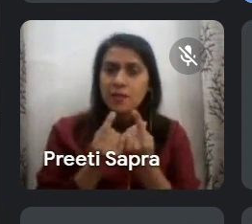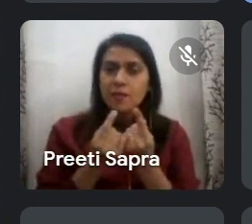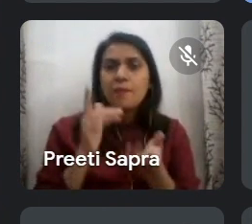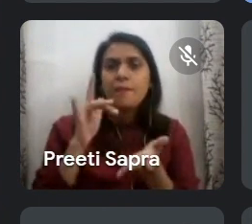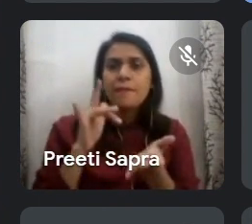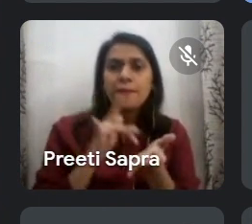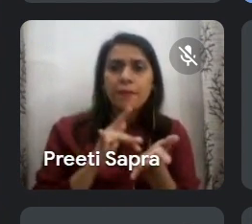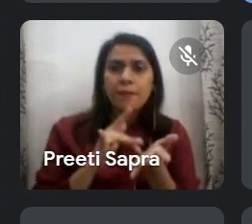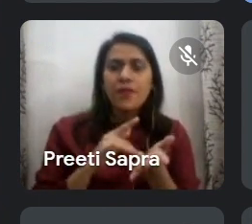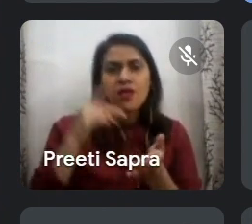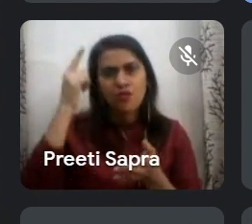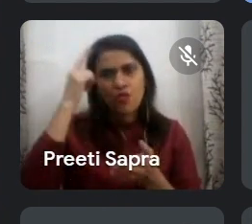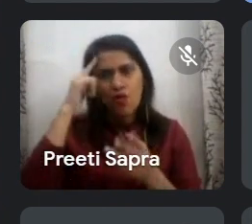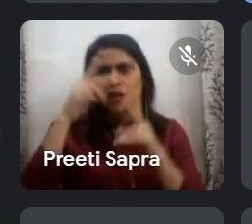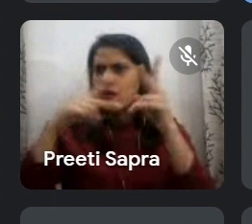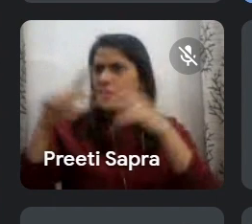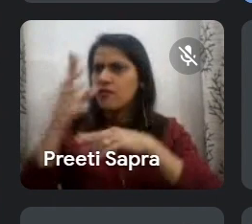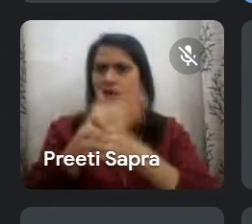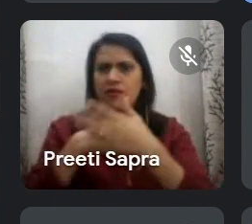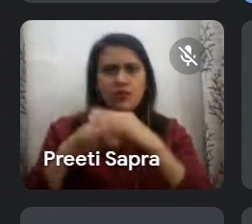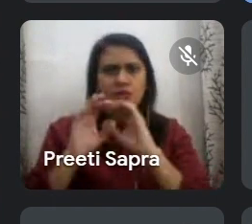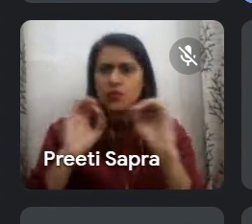are not neurodivergent. And